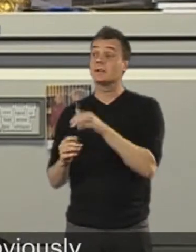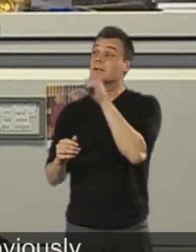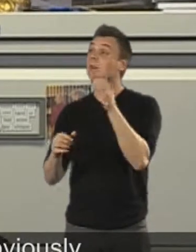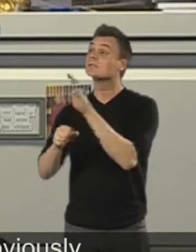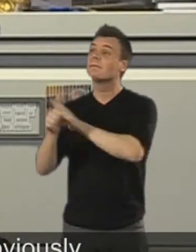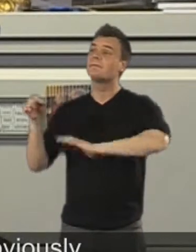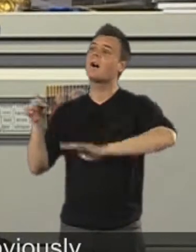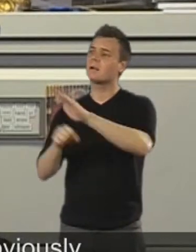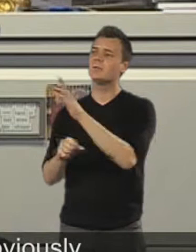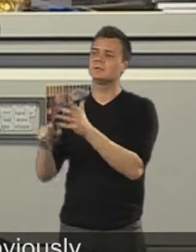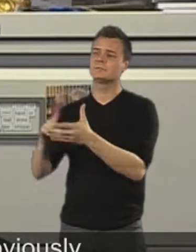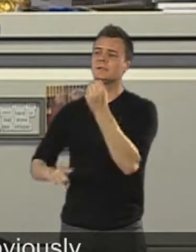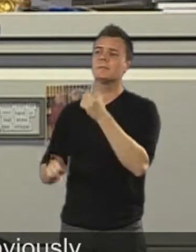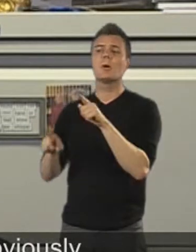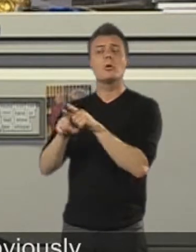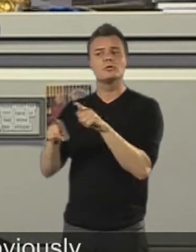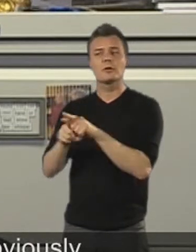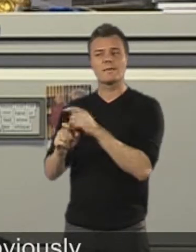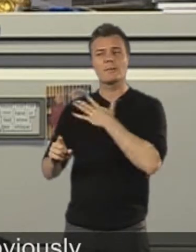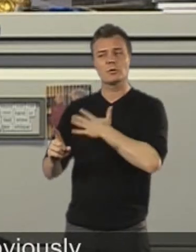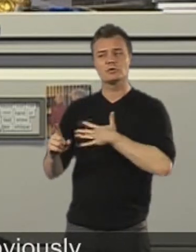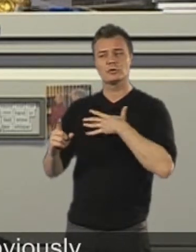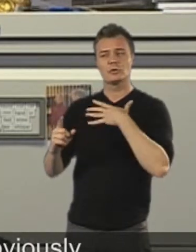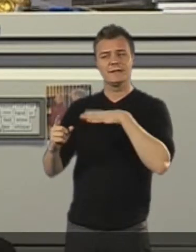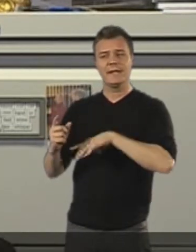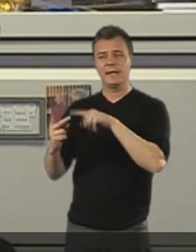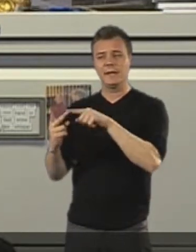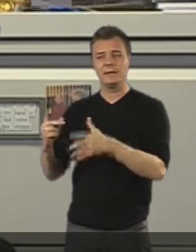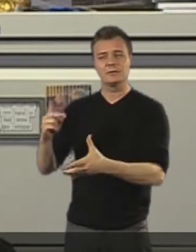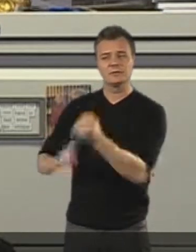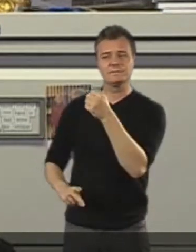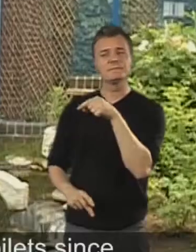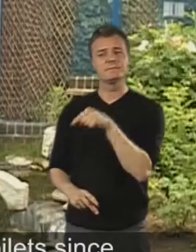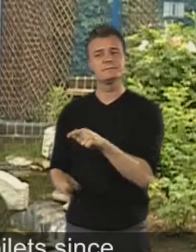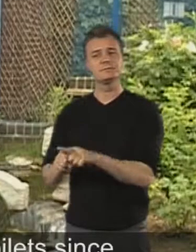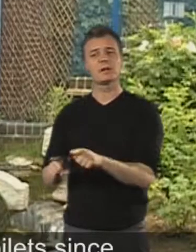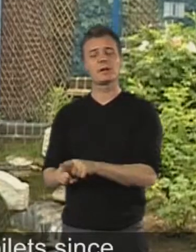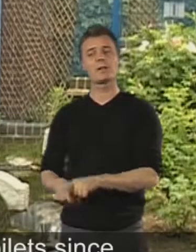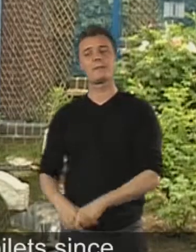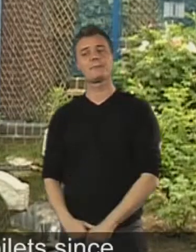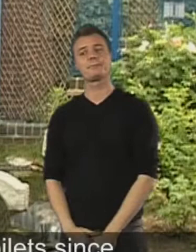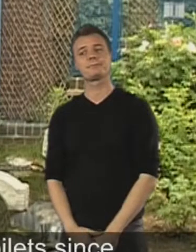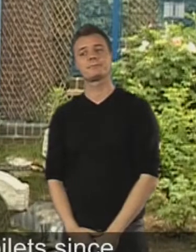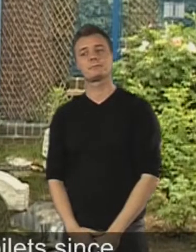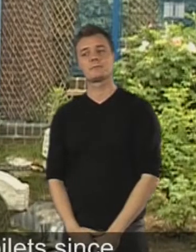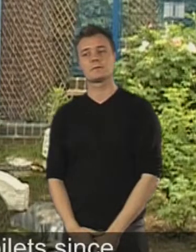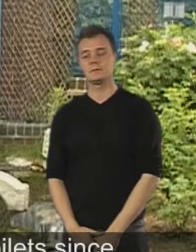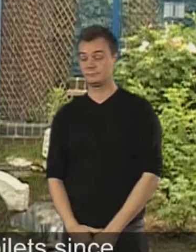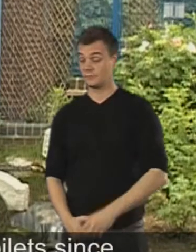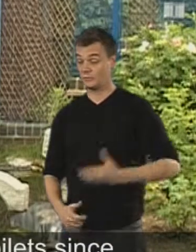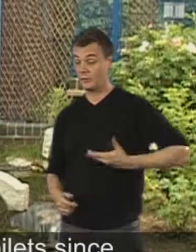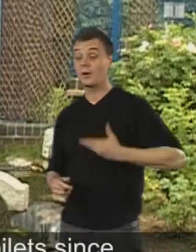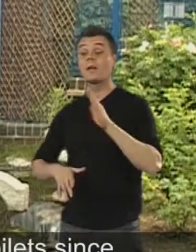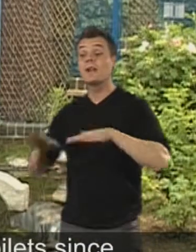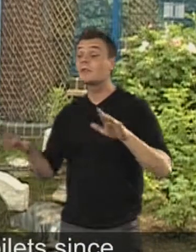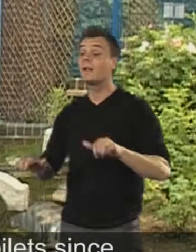environment, but there was also obviously an emotional need that was met there for this young person. There's been no graffiti in the toilets since